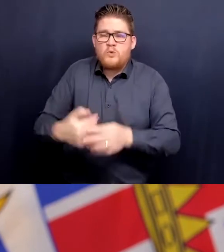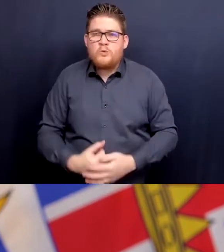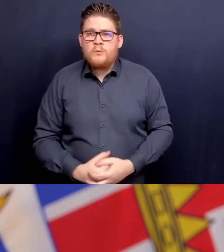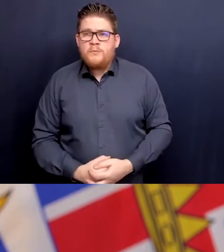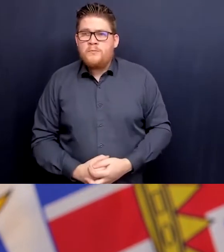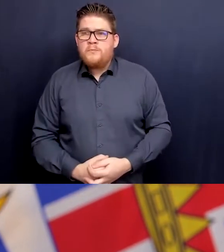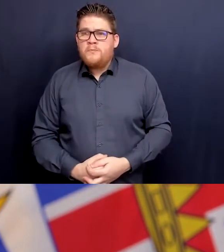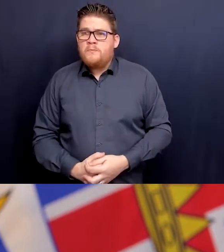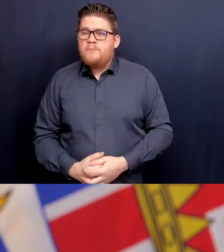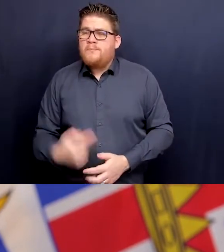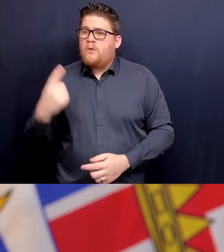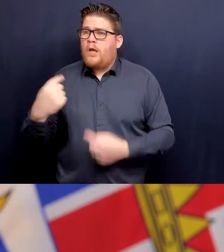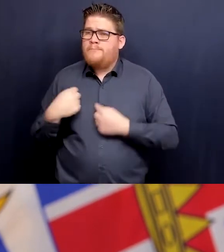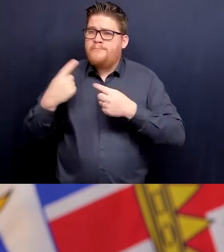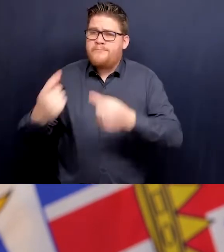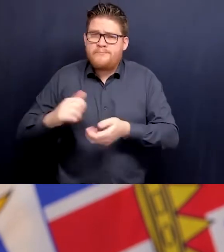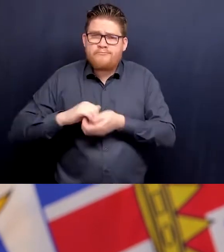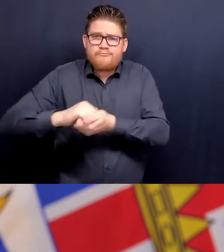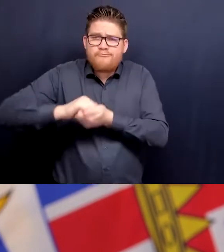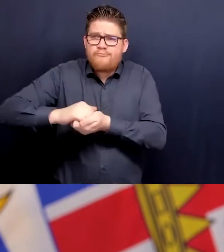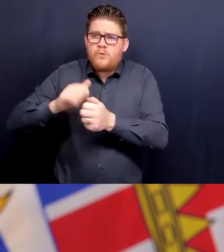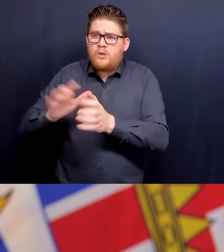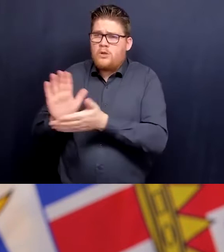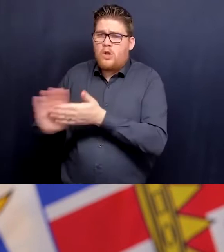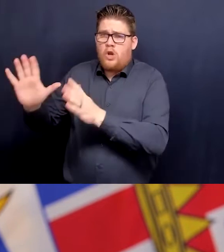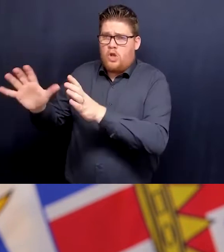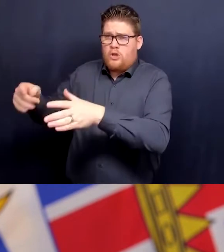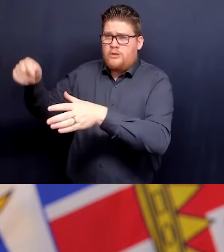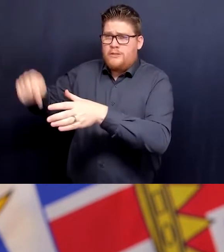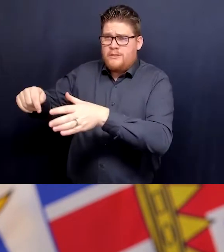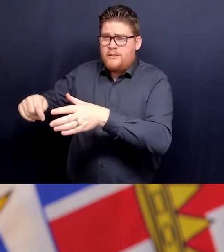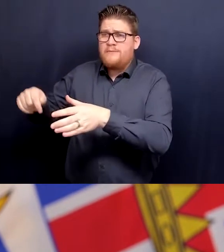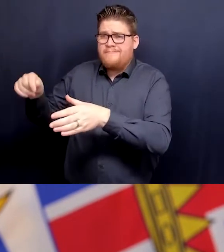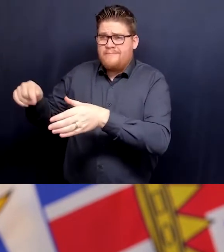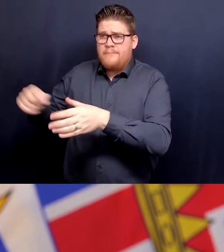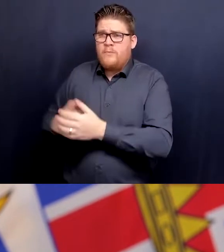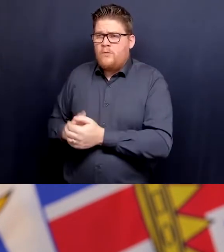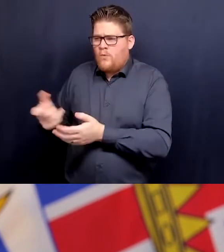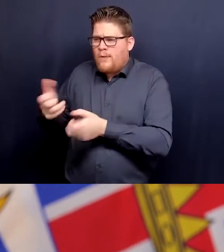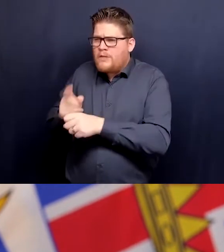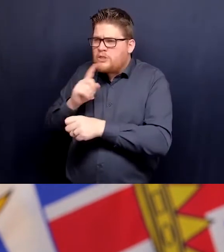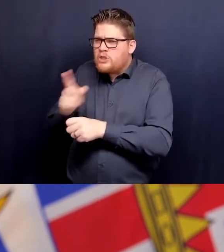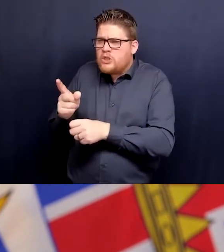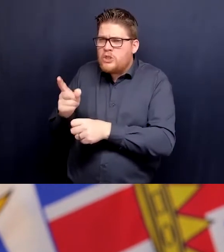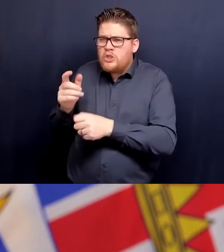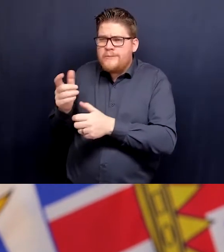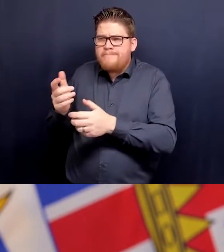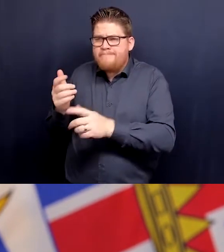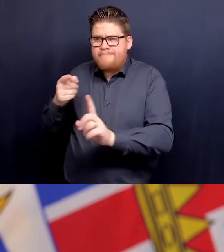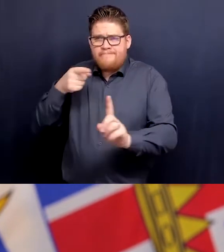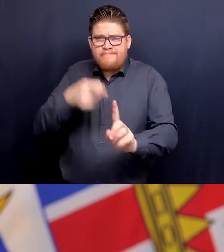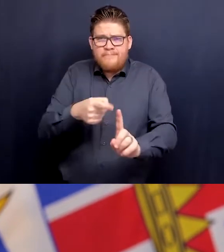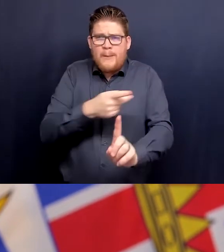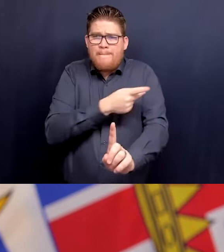with the colleges on is ensuring that there is a way for individual patients or clients to